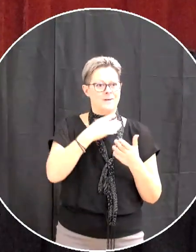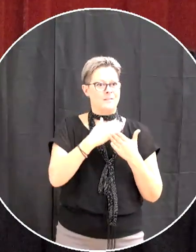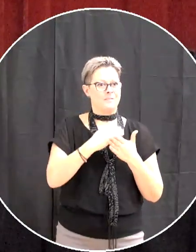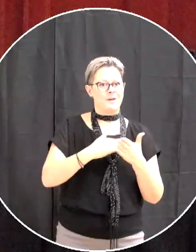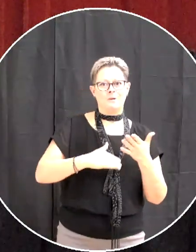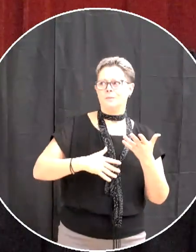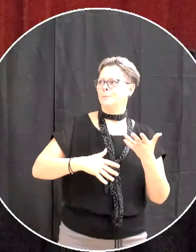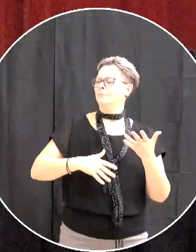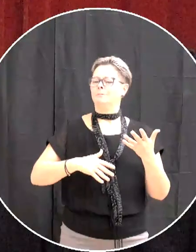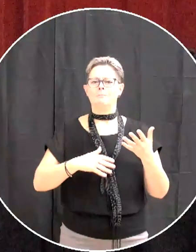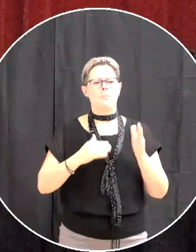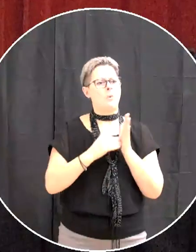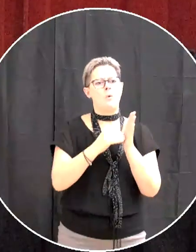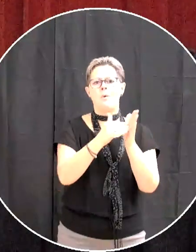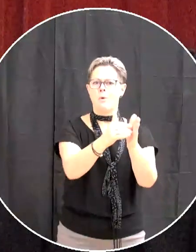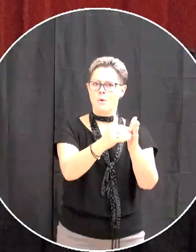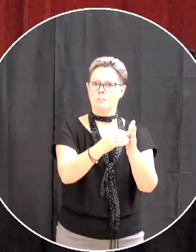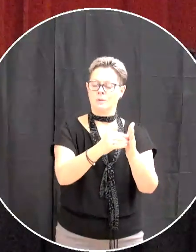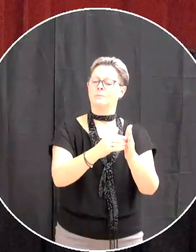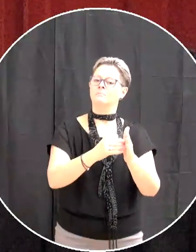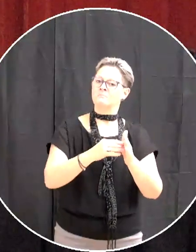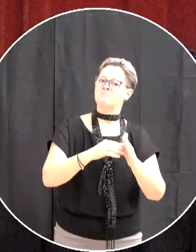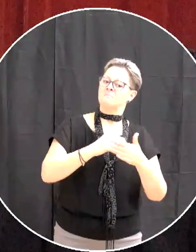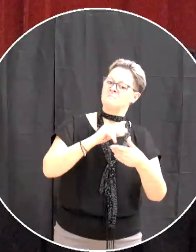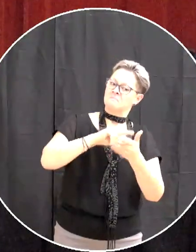to be the direction that we're going in.